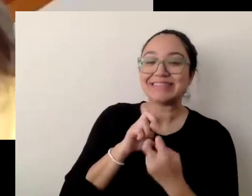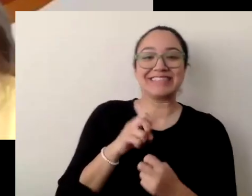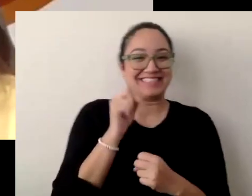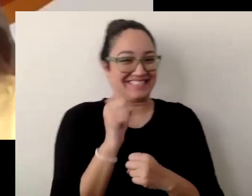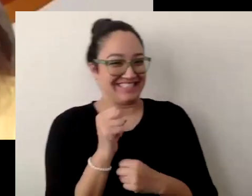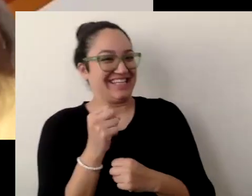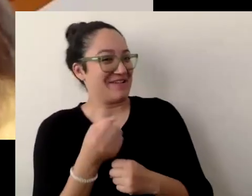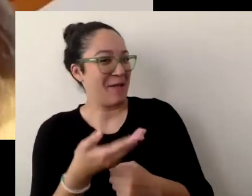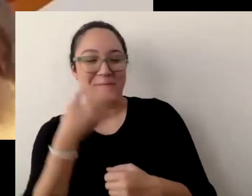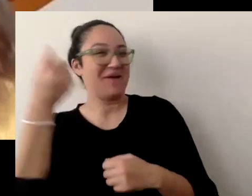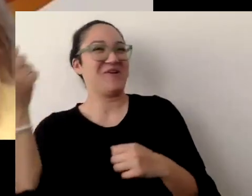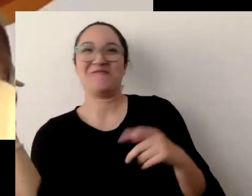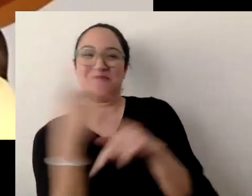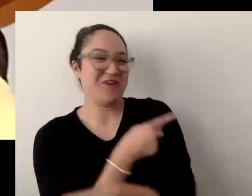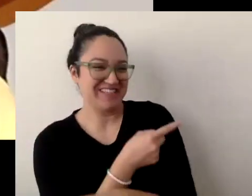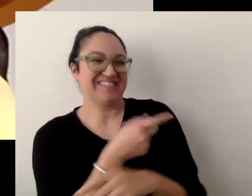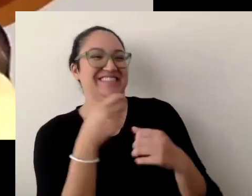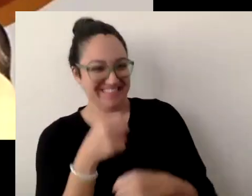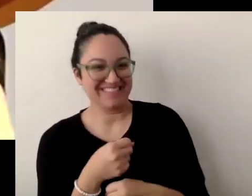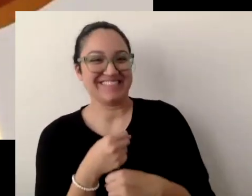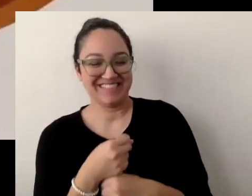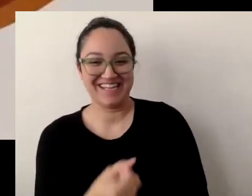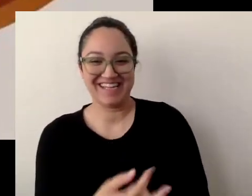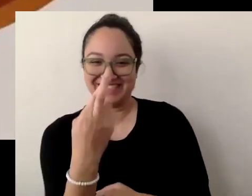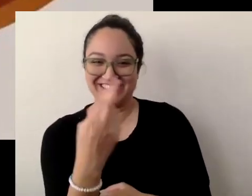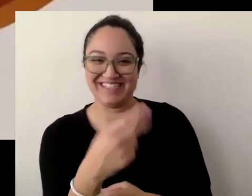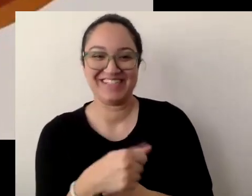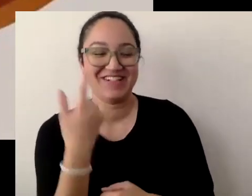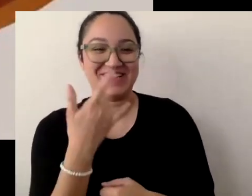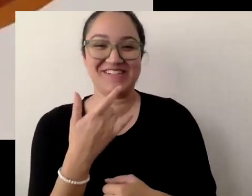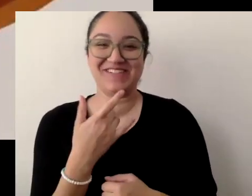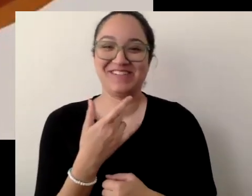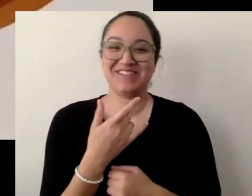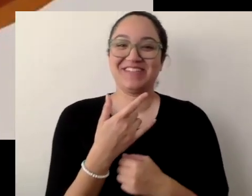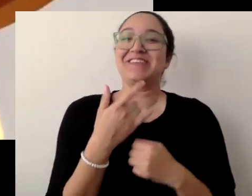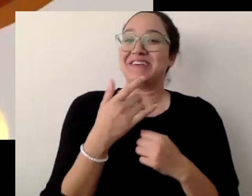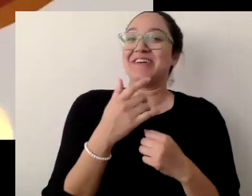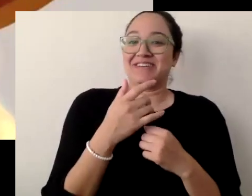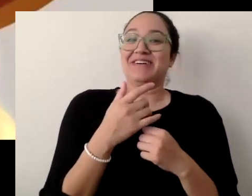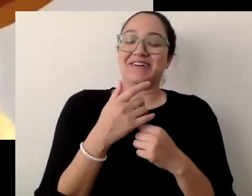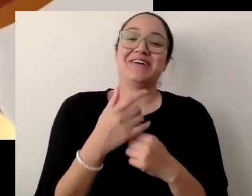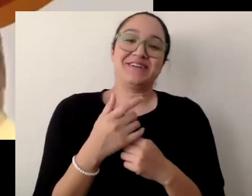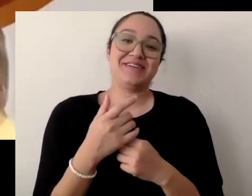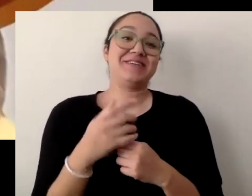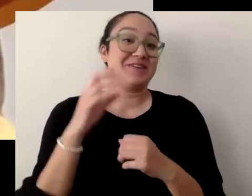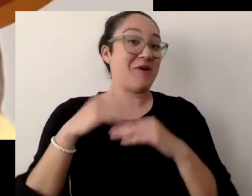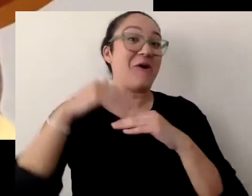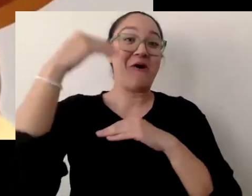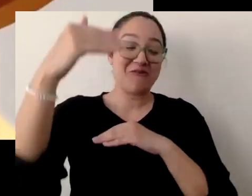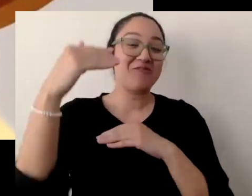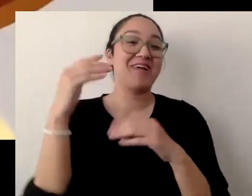For better or for worse, Mateo, my partner in crime. So we had over